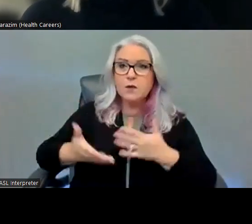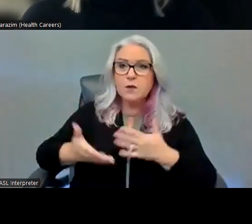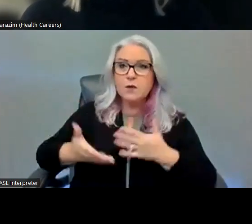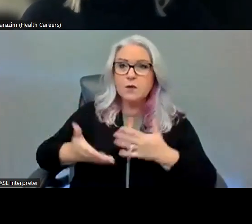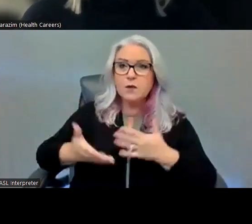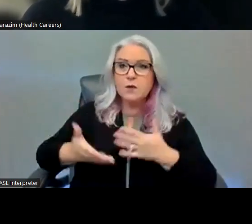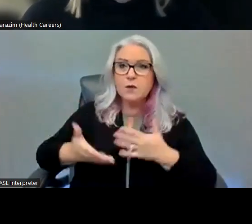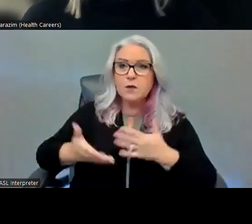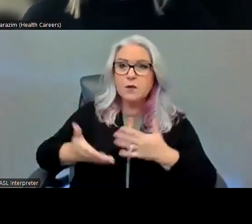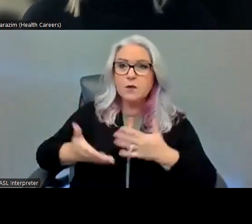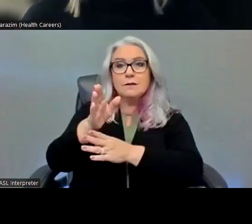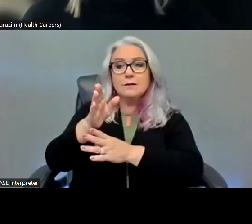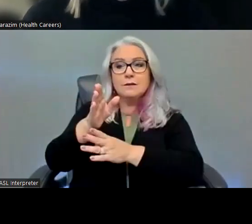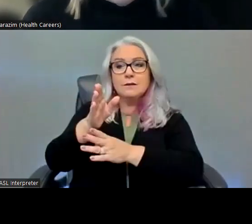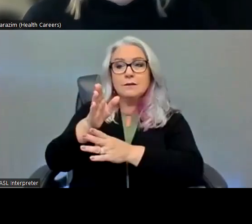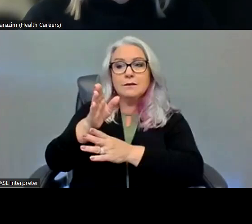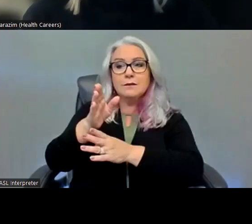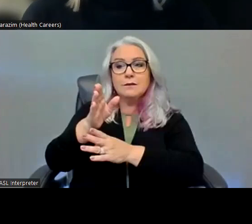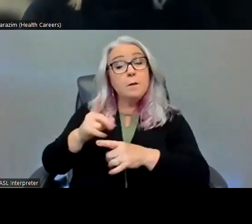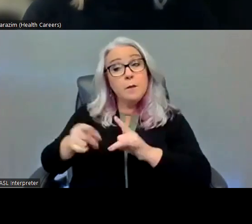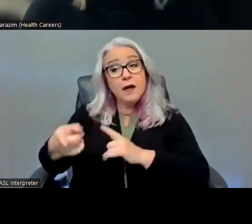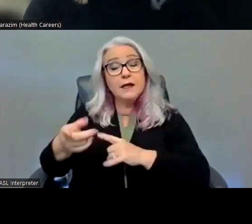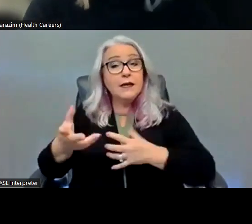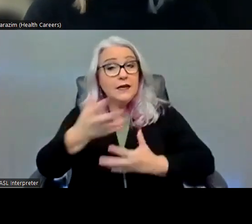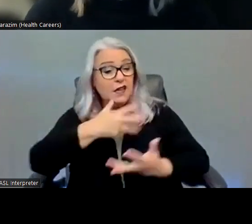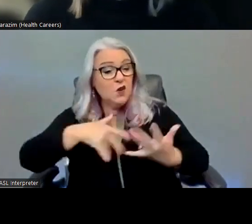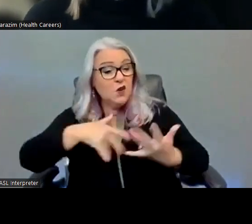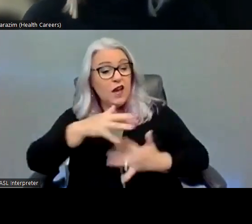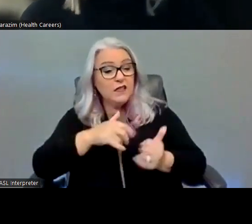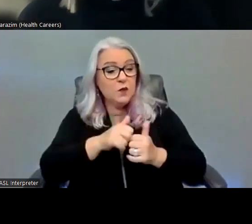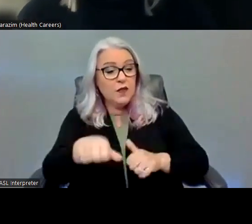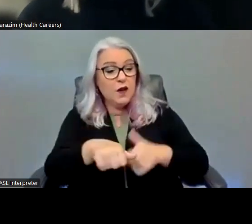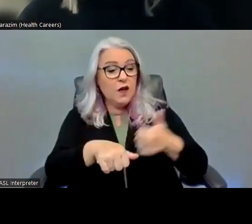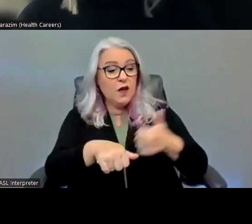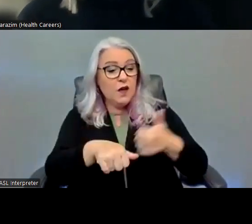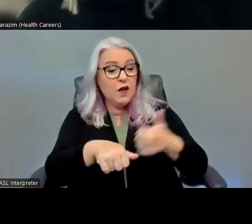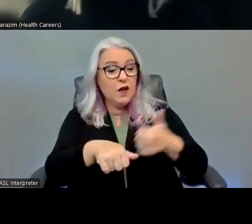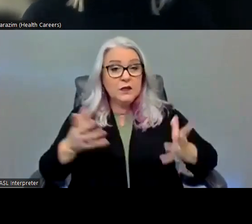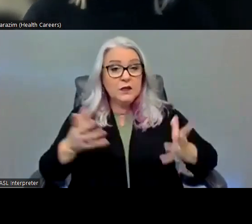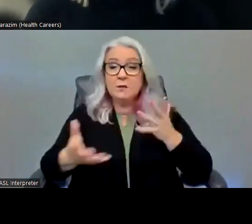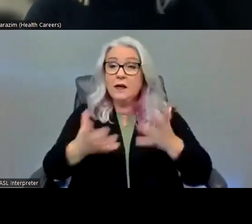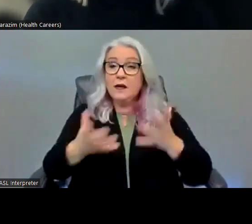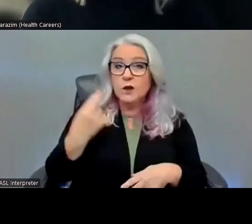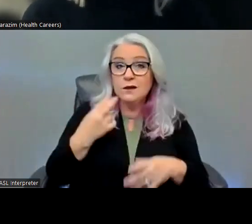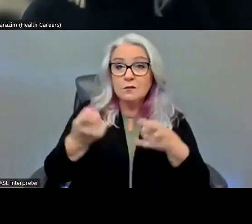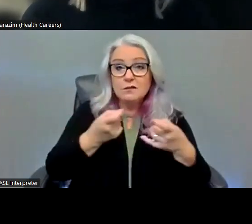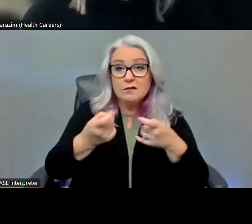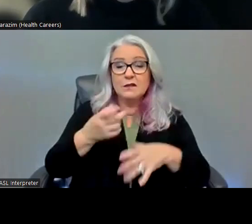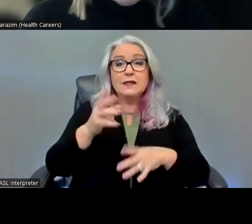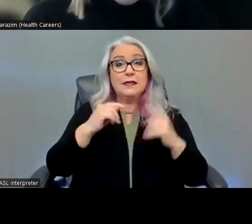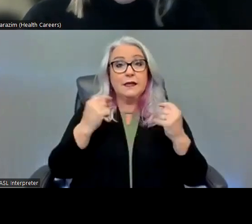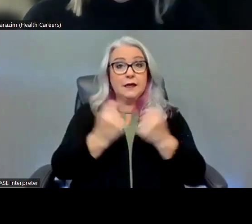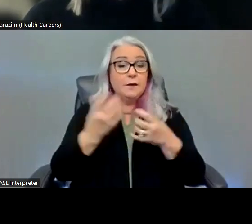they are interacting with a team that could be risk management team. It could be the